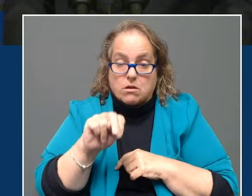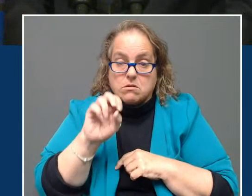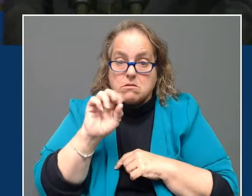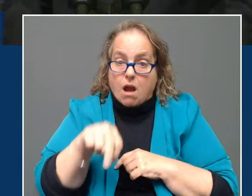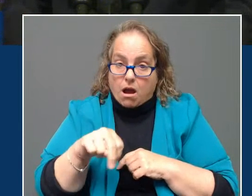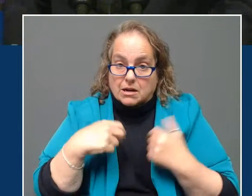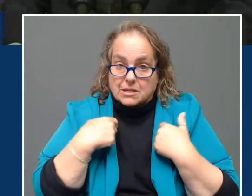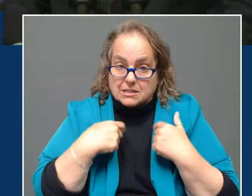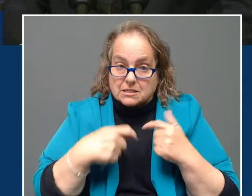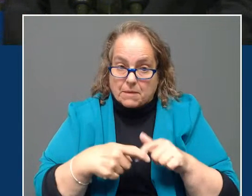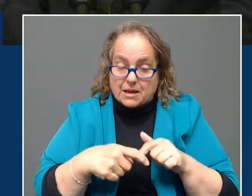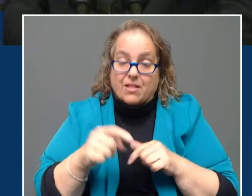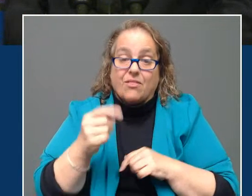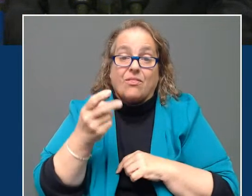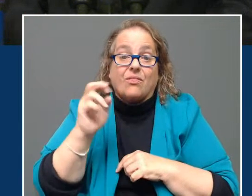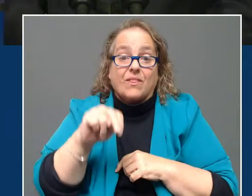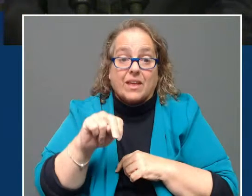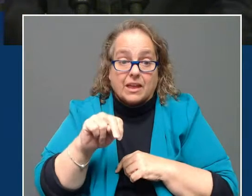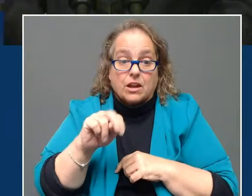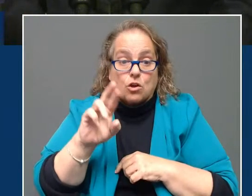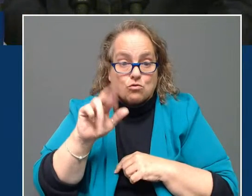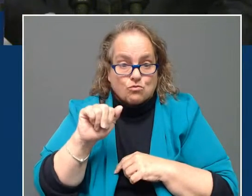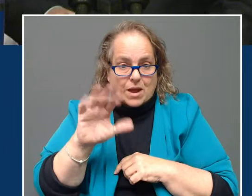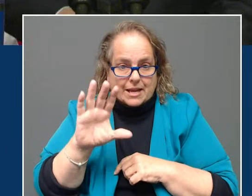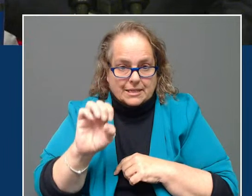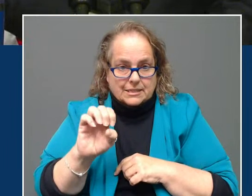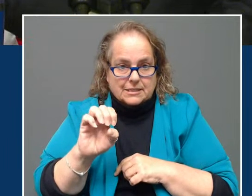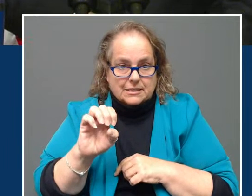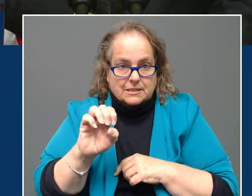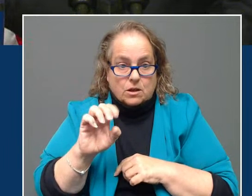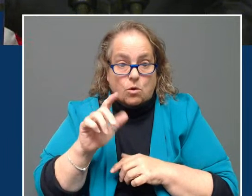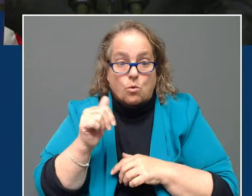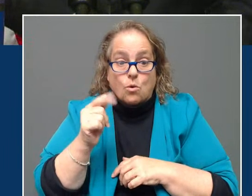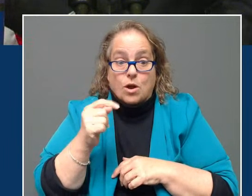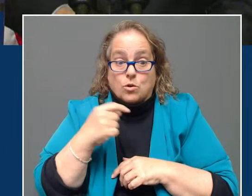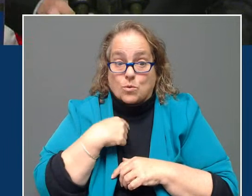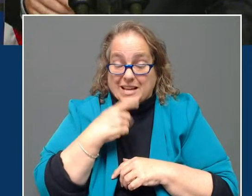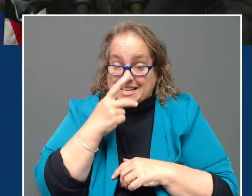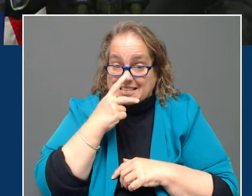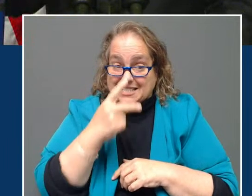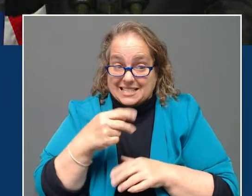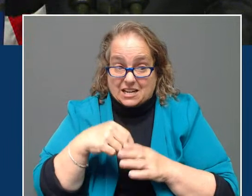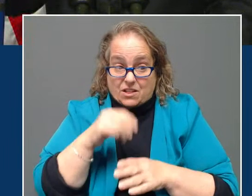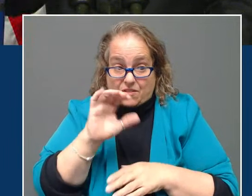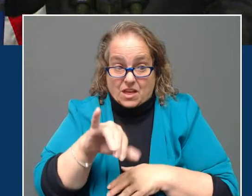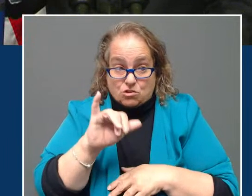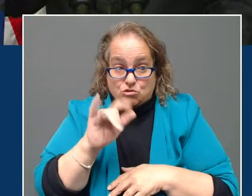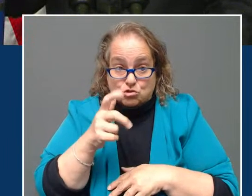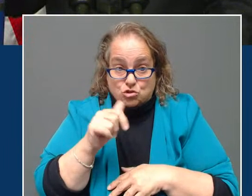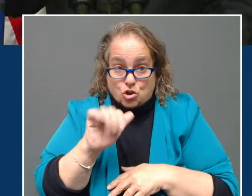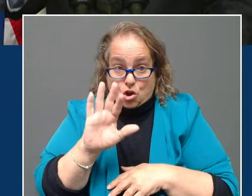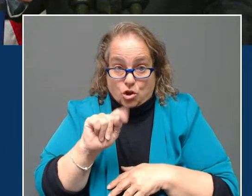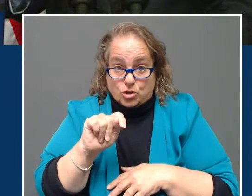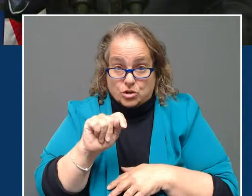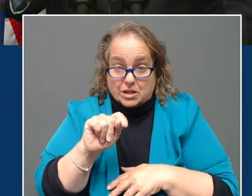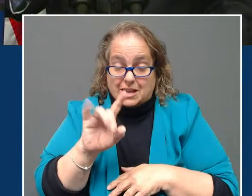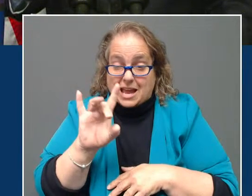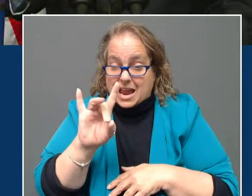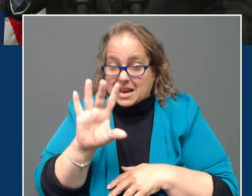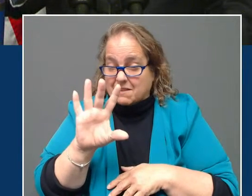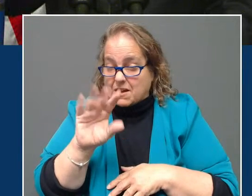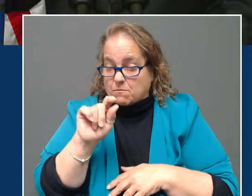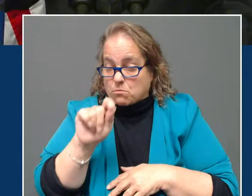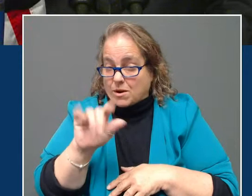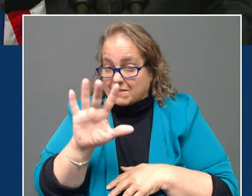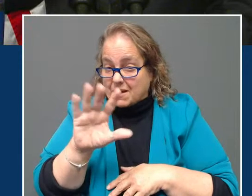And then by race, what we see in this chart is it's about